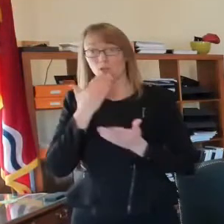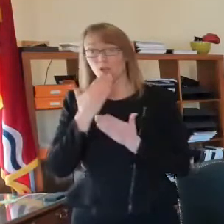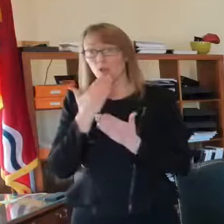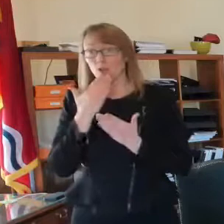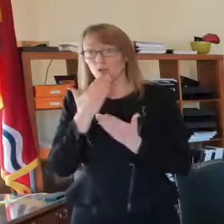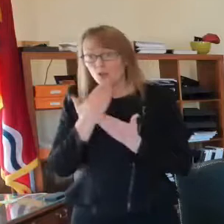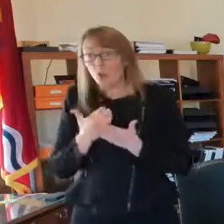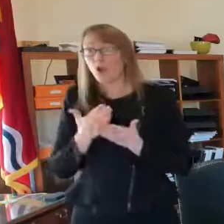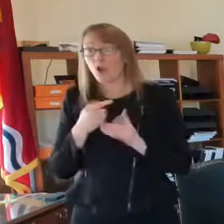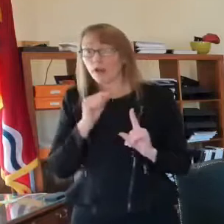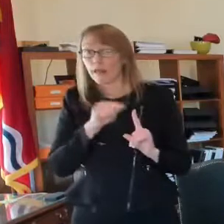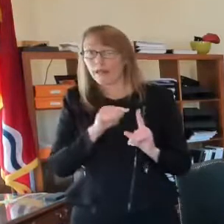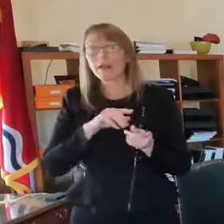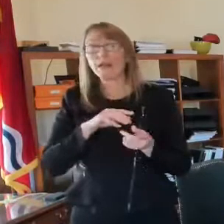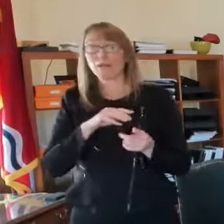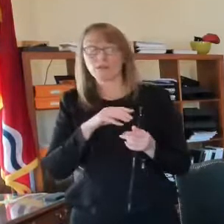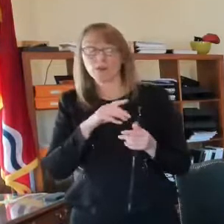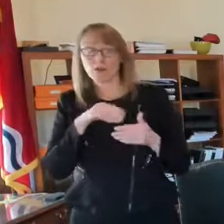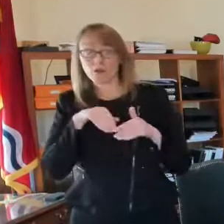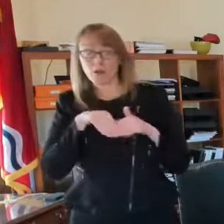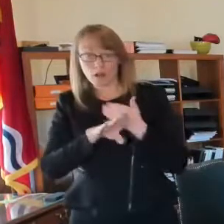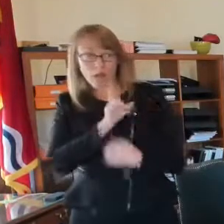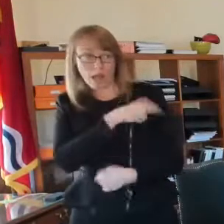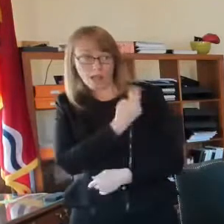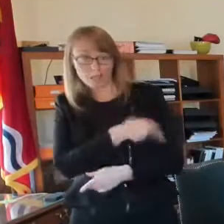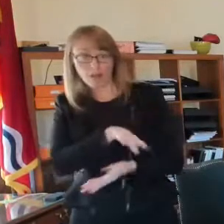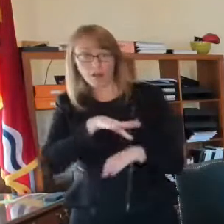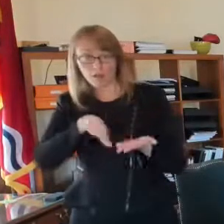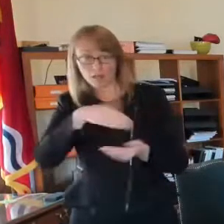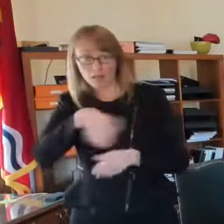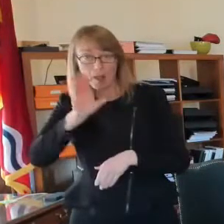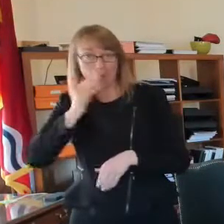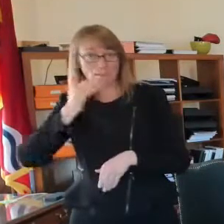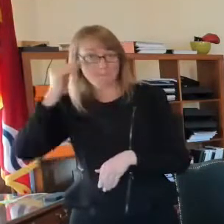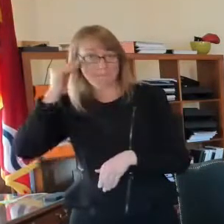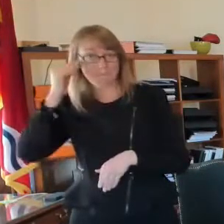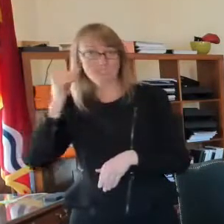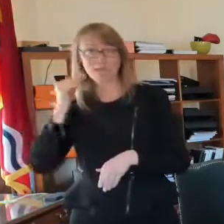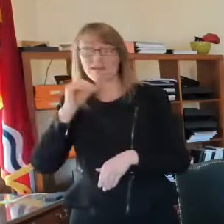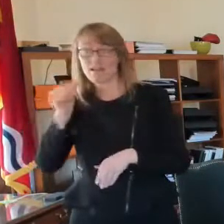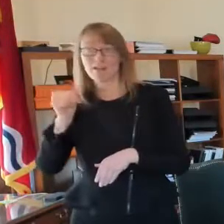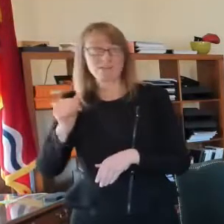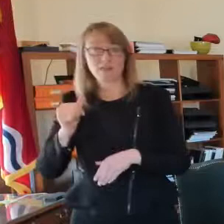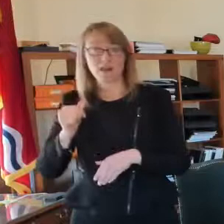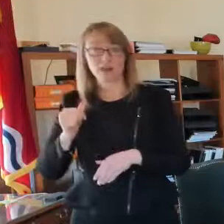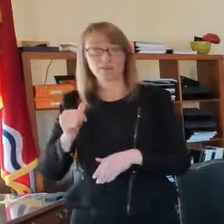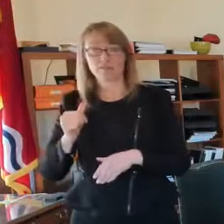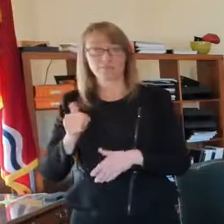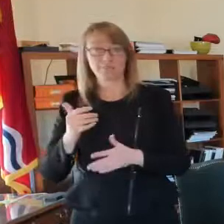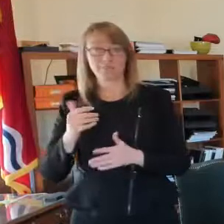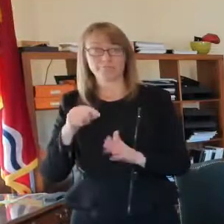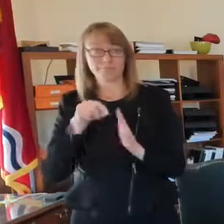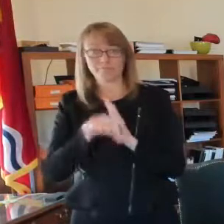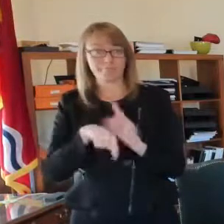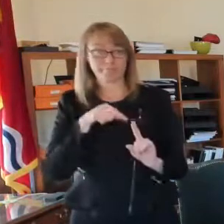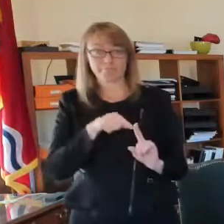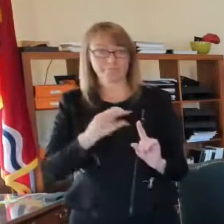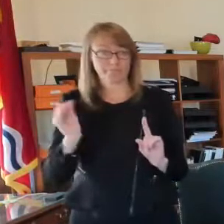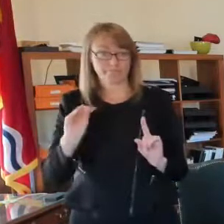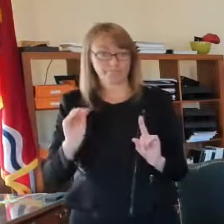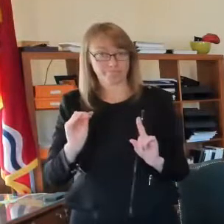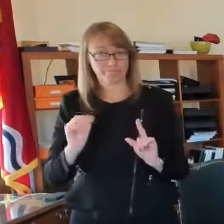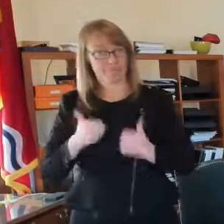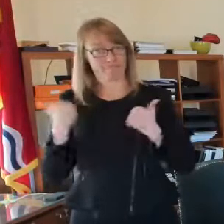from the hospital. Wasn't a life-threatening situation. But that is the